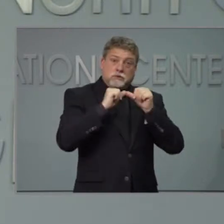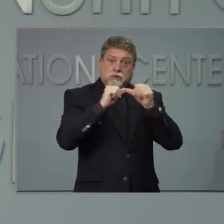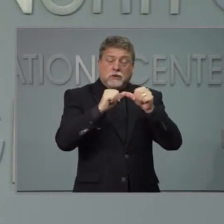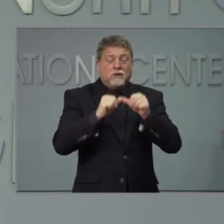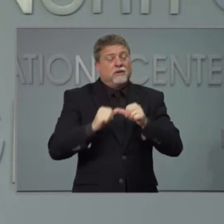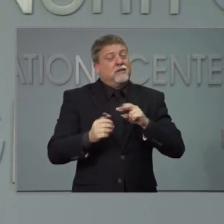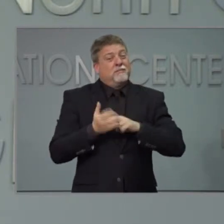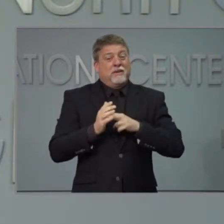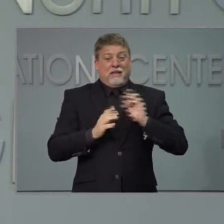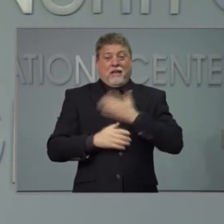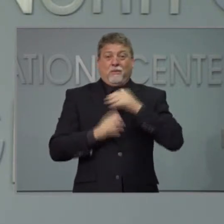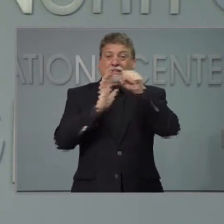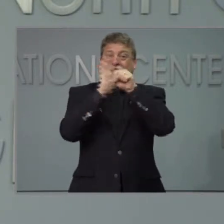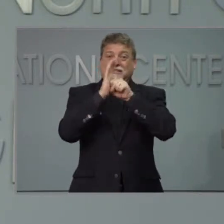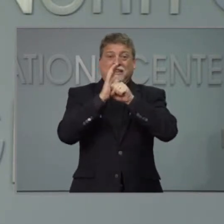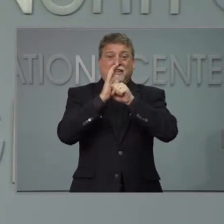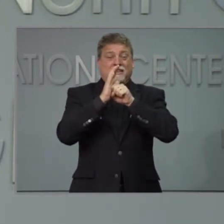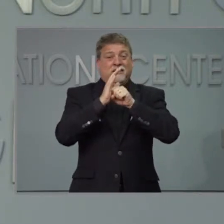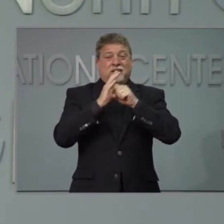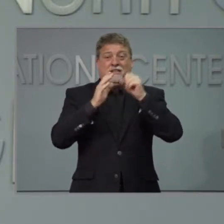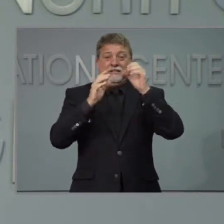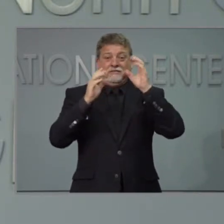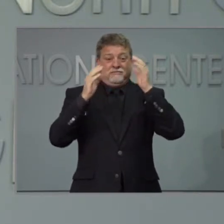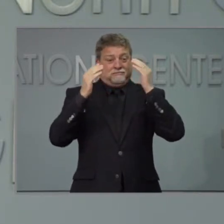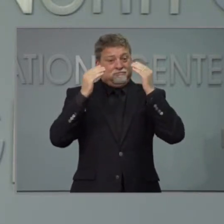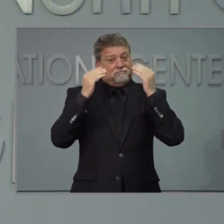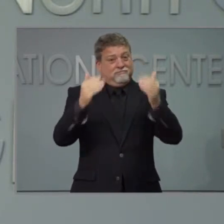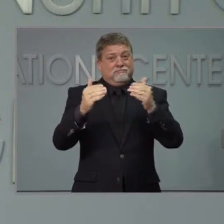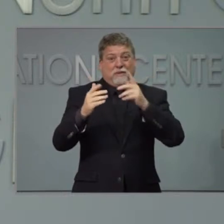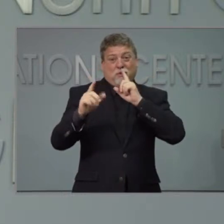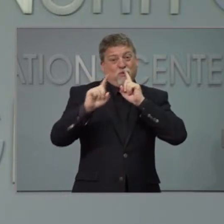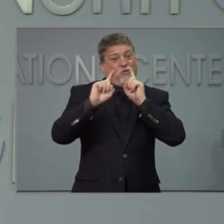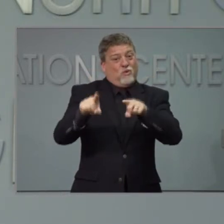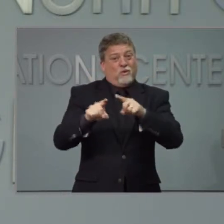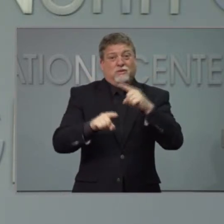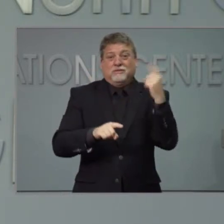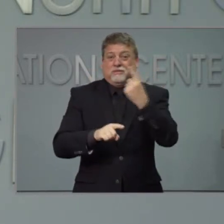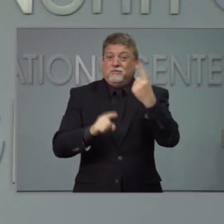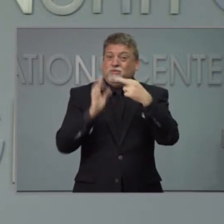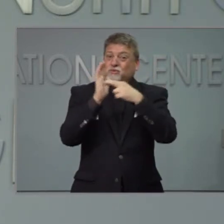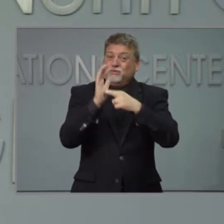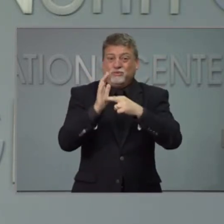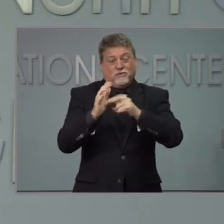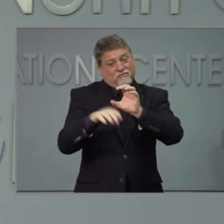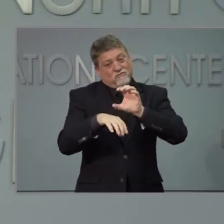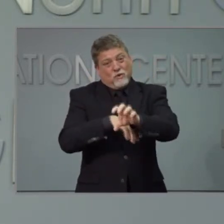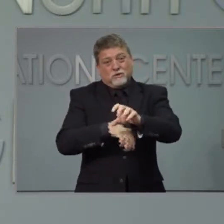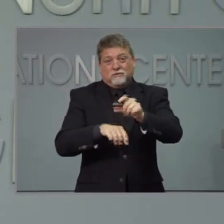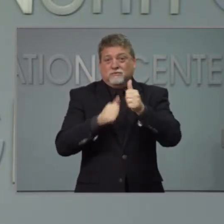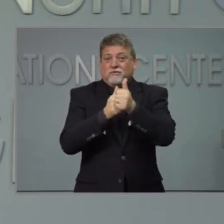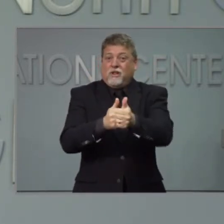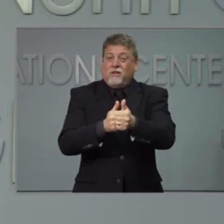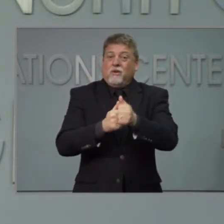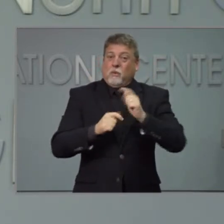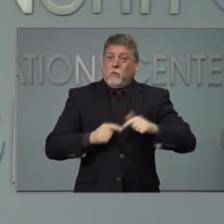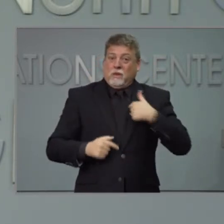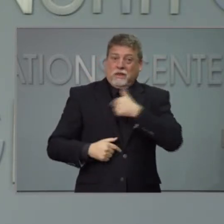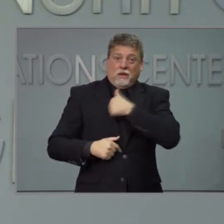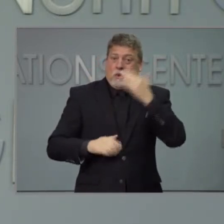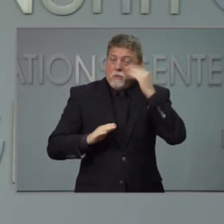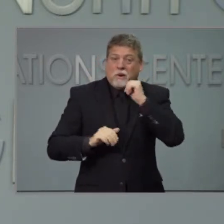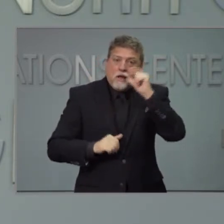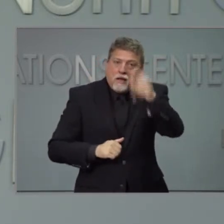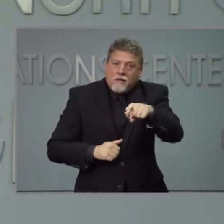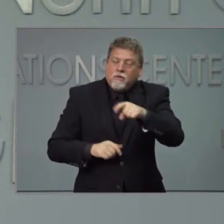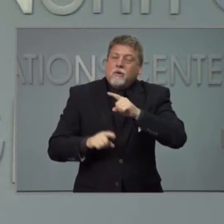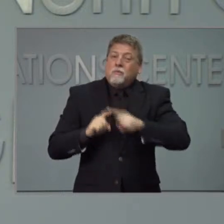some way. That decision has not yet been made, but we're hoping that this effort can help us slow the